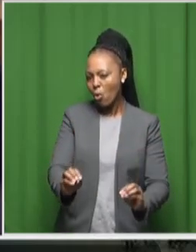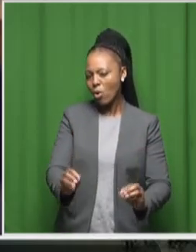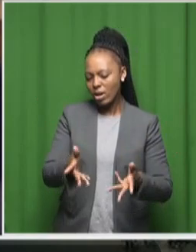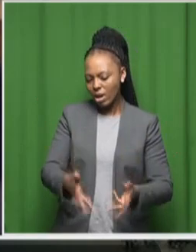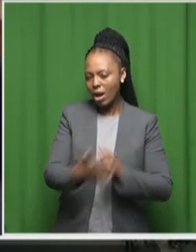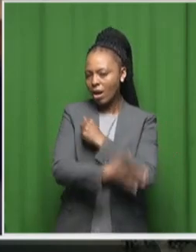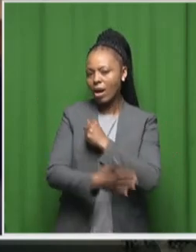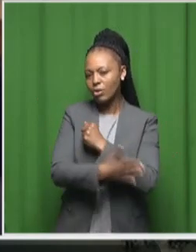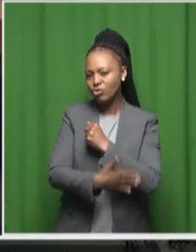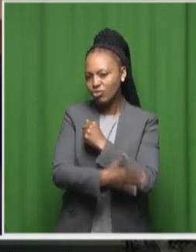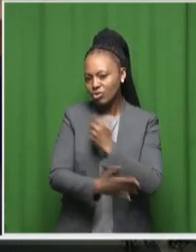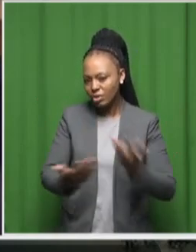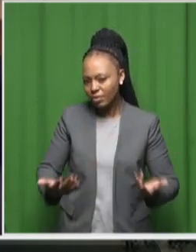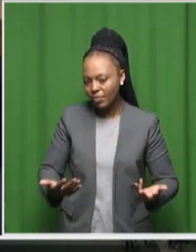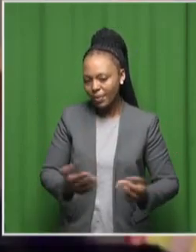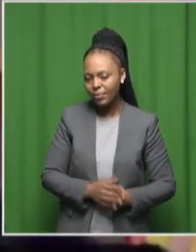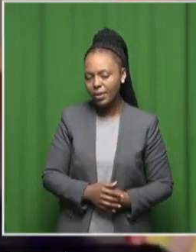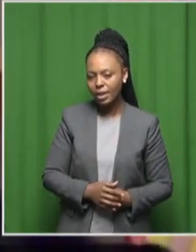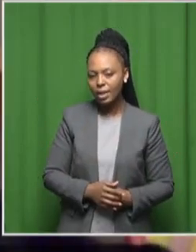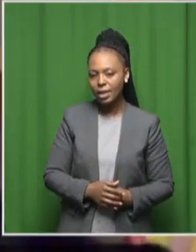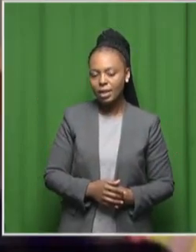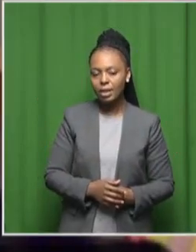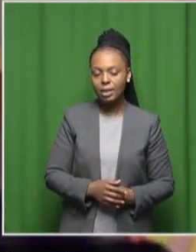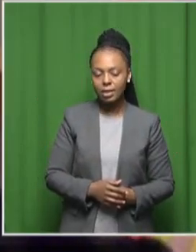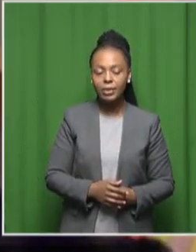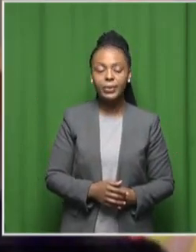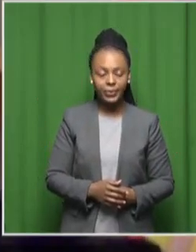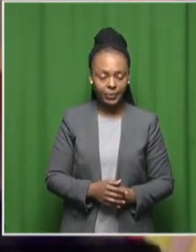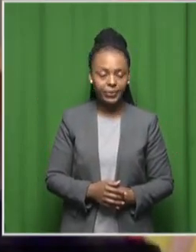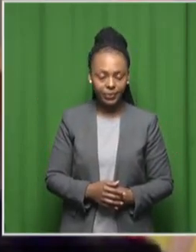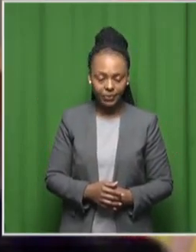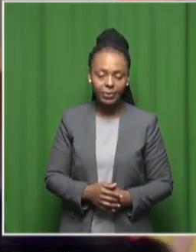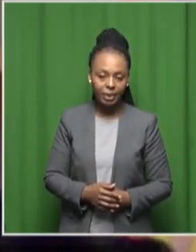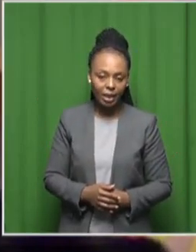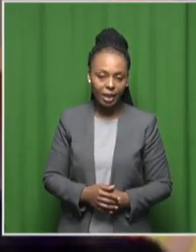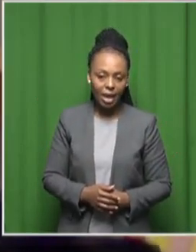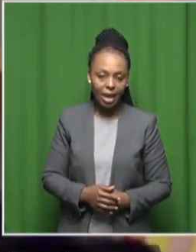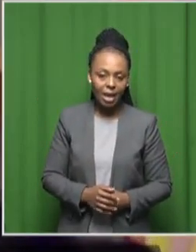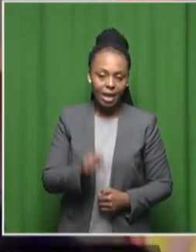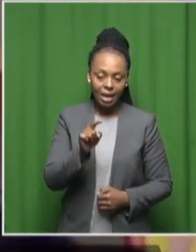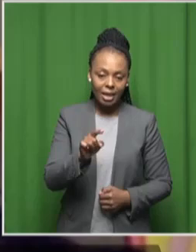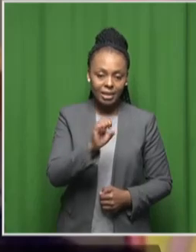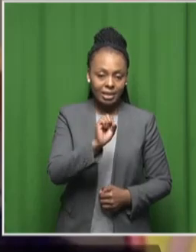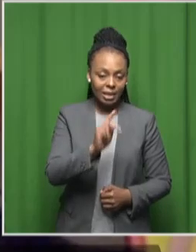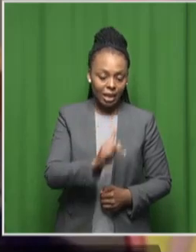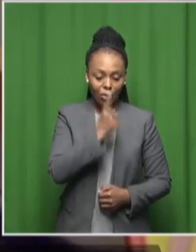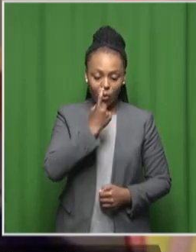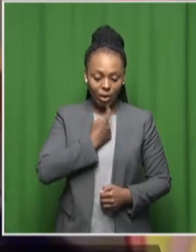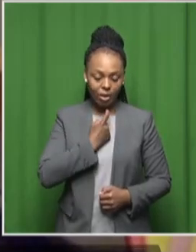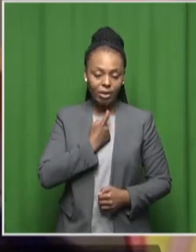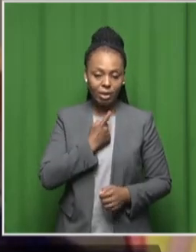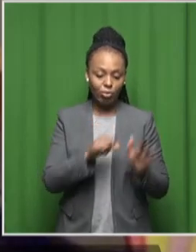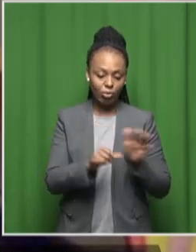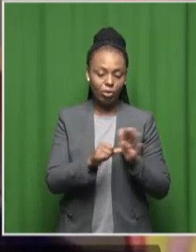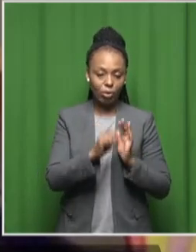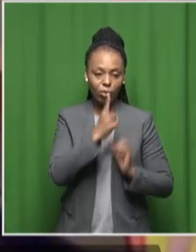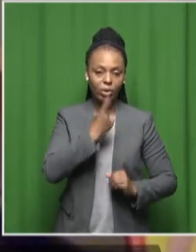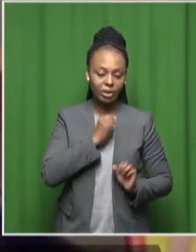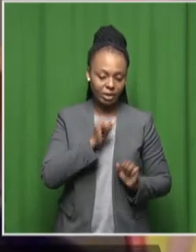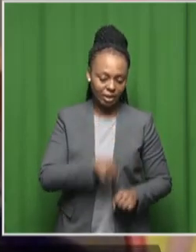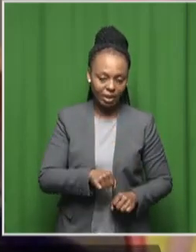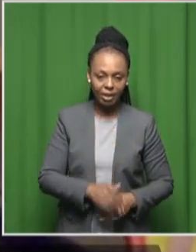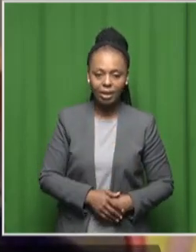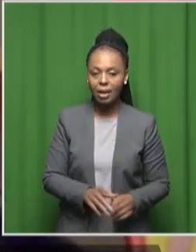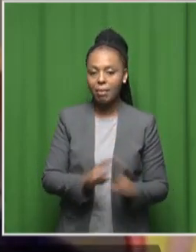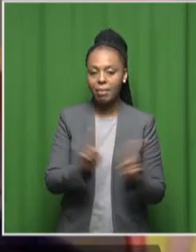moment? Sure. So that's a good question, Sakina. Unfortunately, South Africa, personally, we don't have our